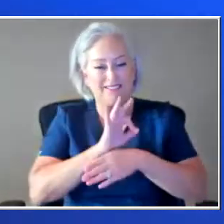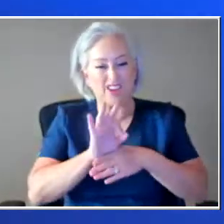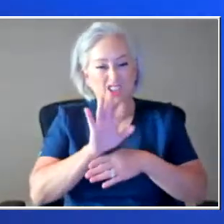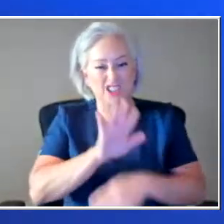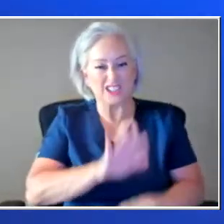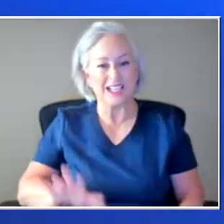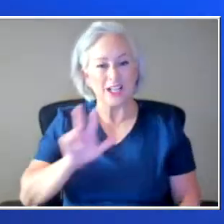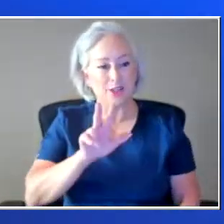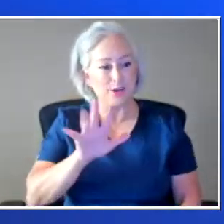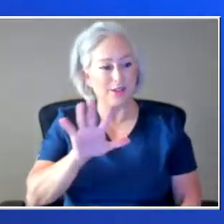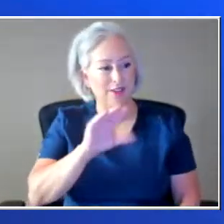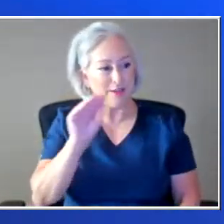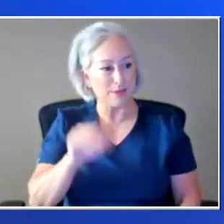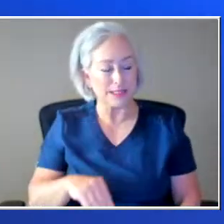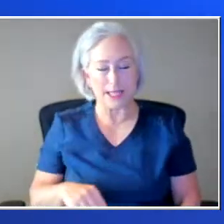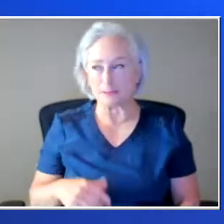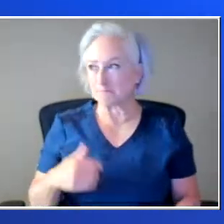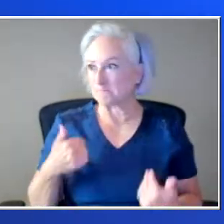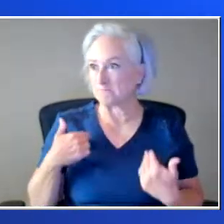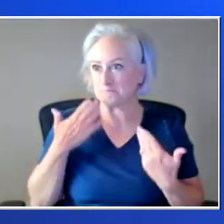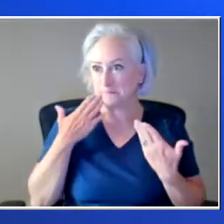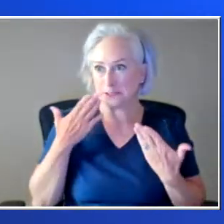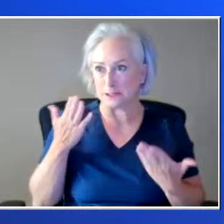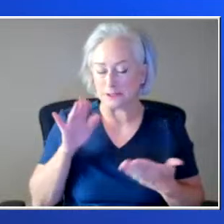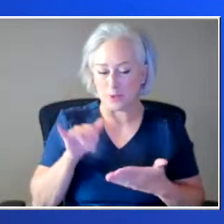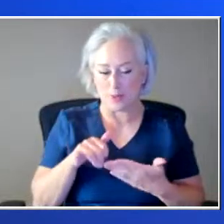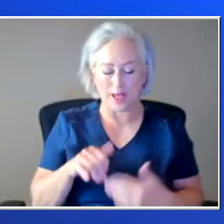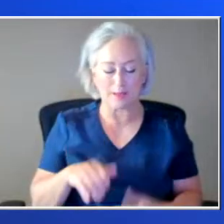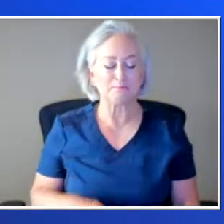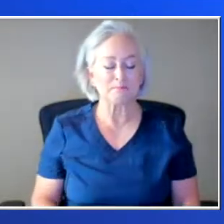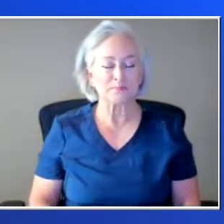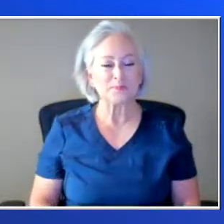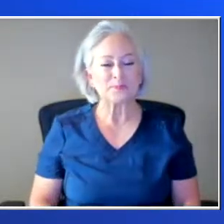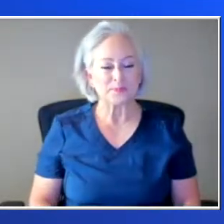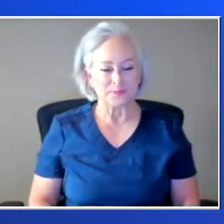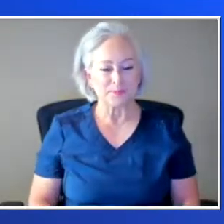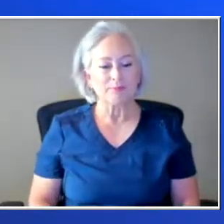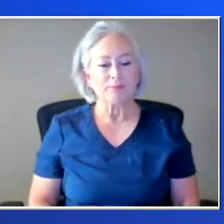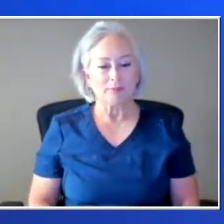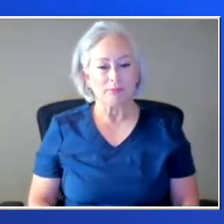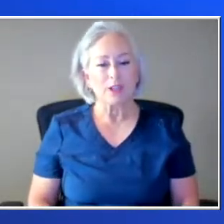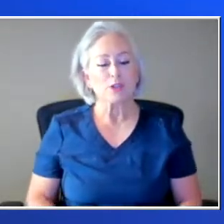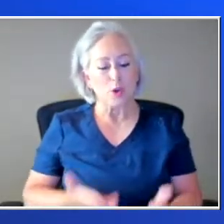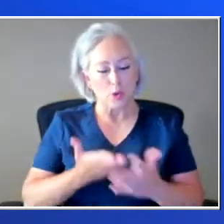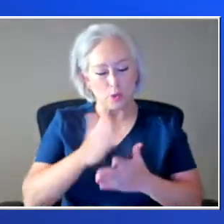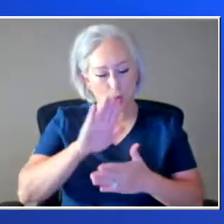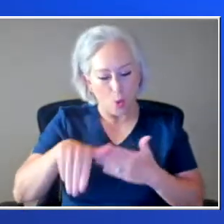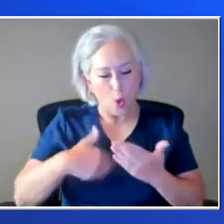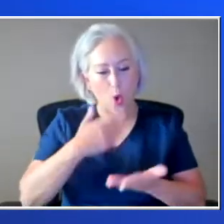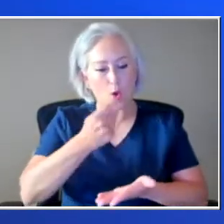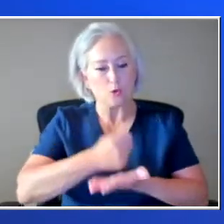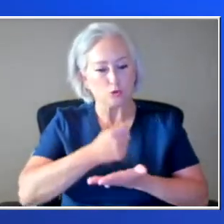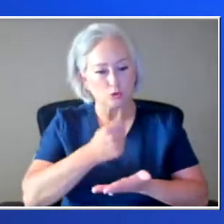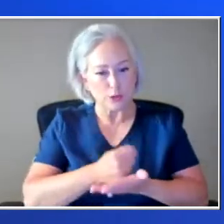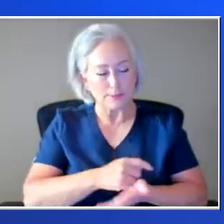no, didn't know that. And so through all of the treatment and doctor's